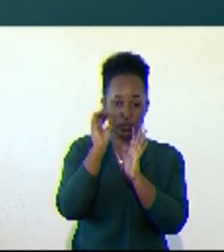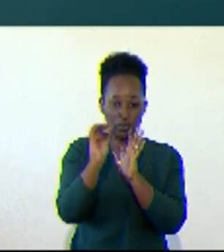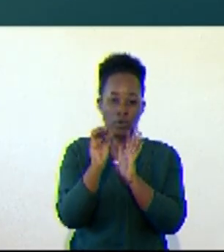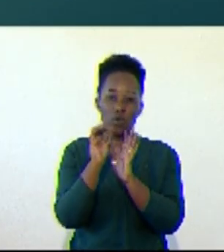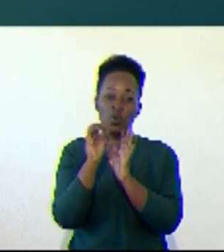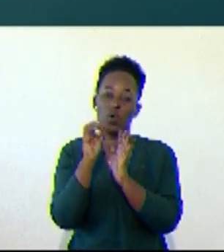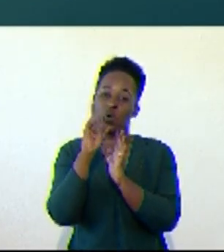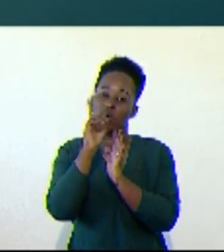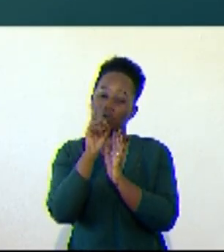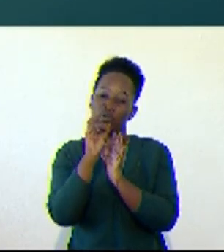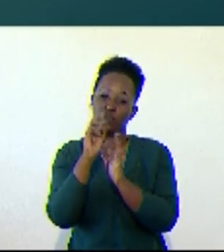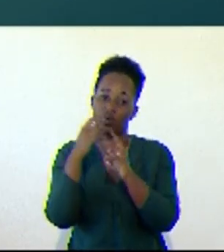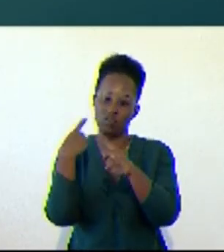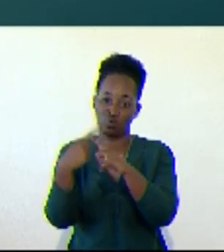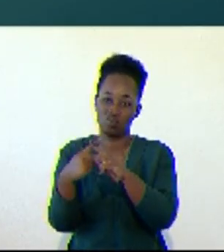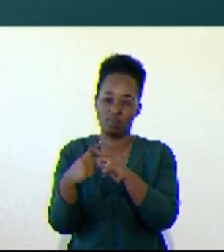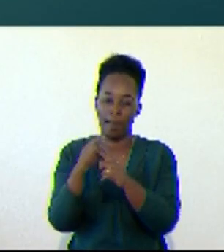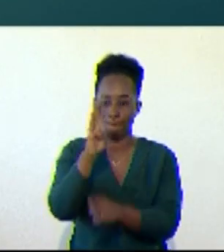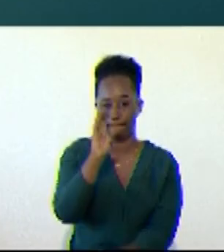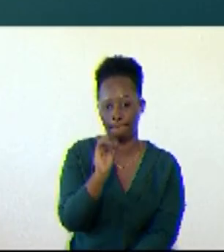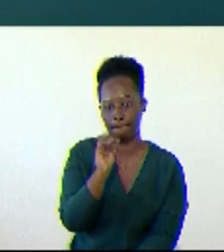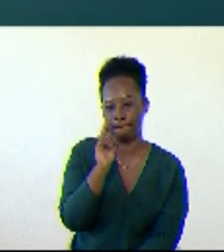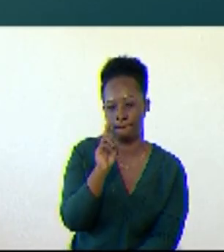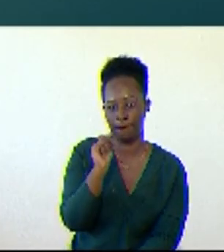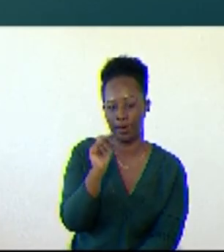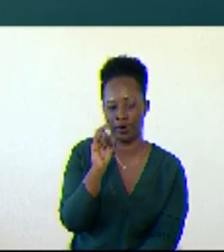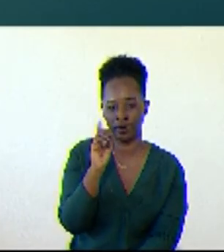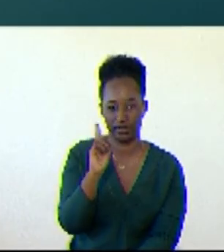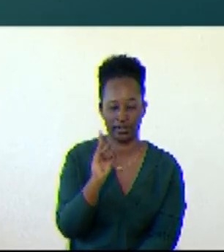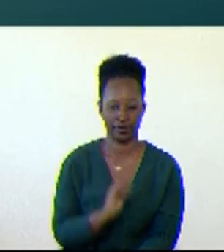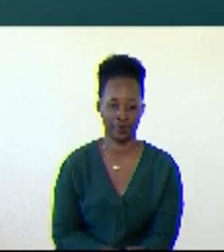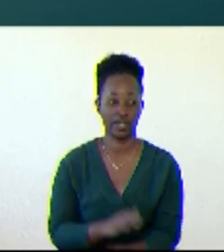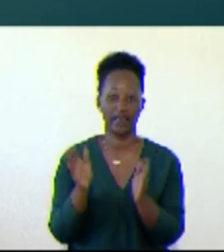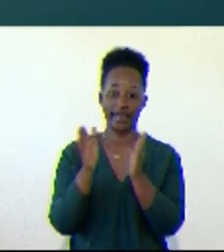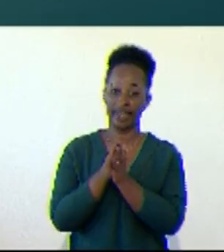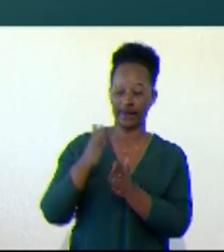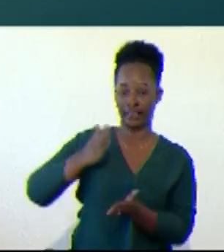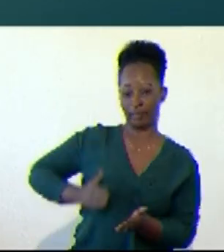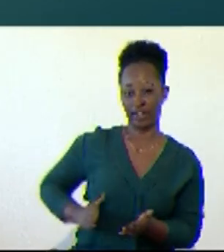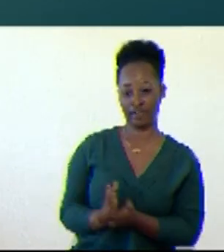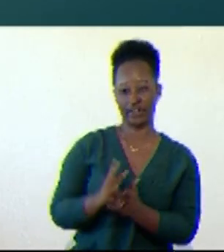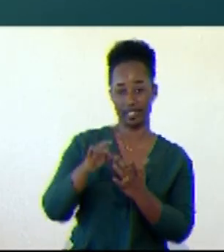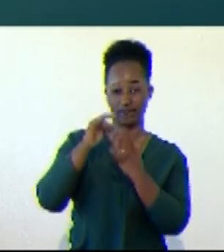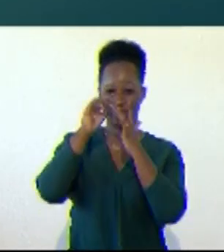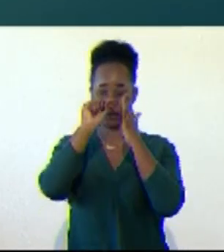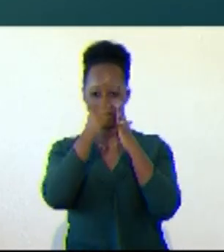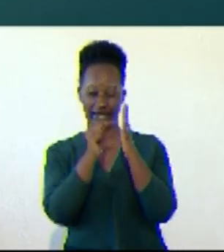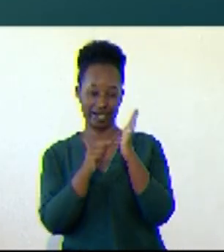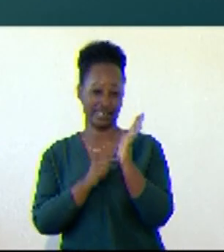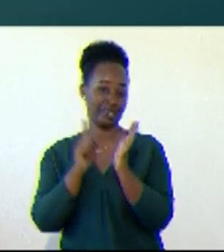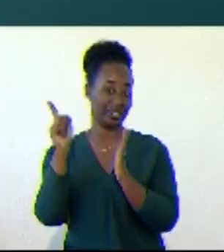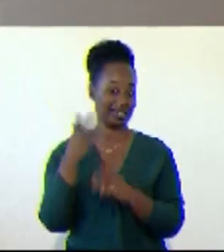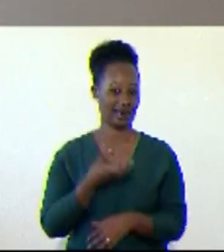and because of that functional group and the behavior, the special characteristics it